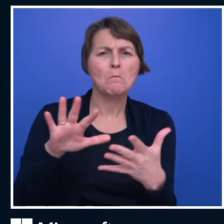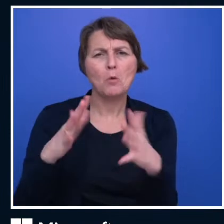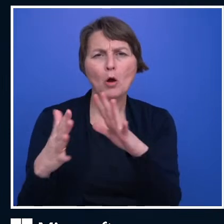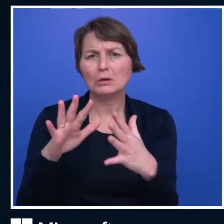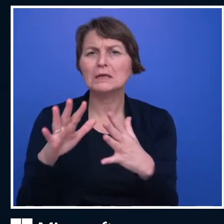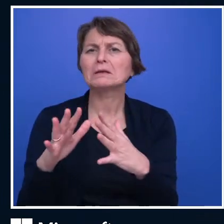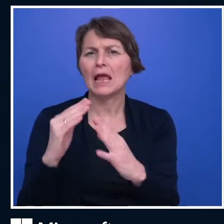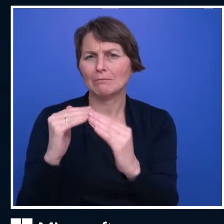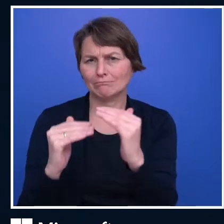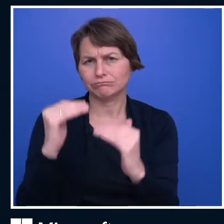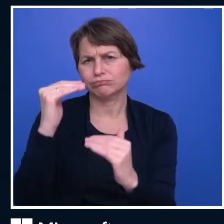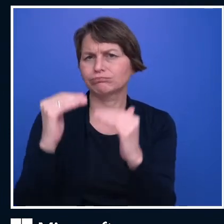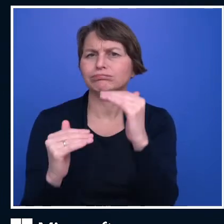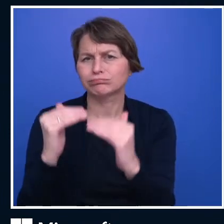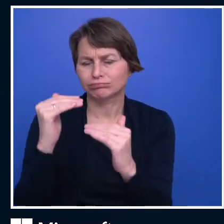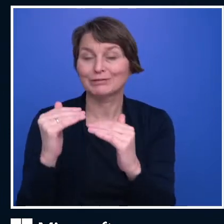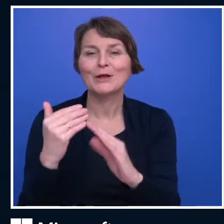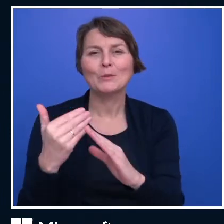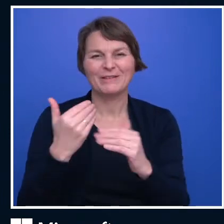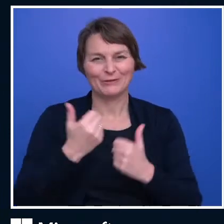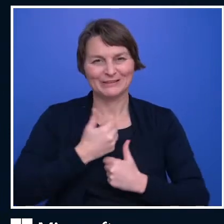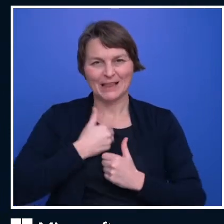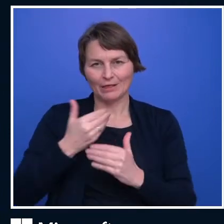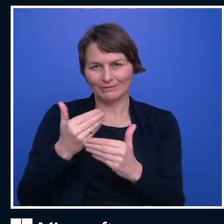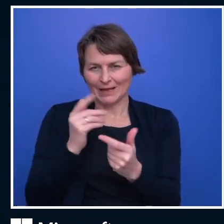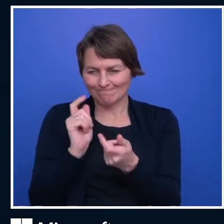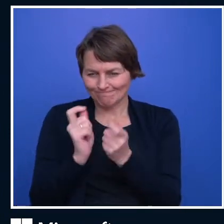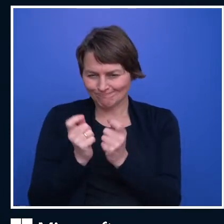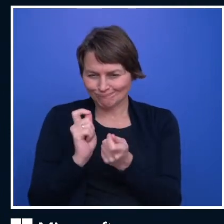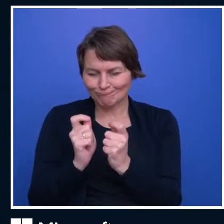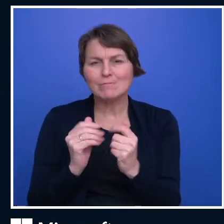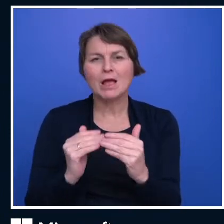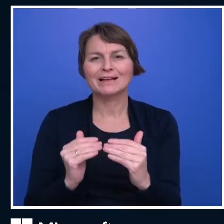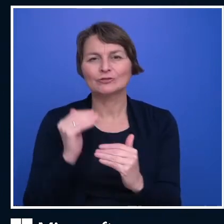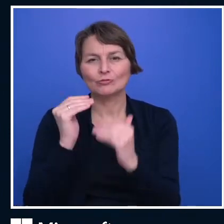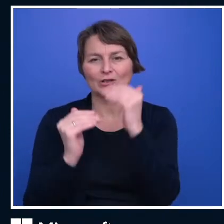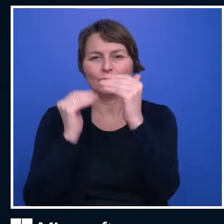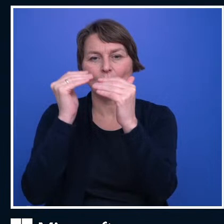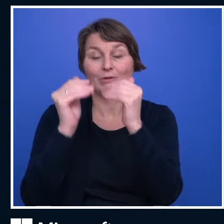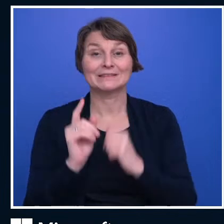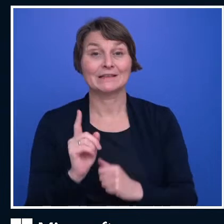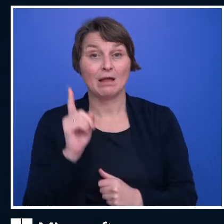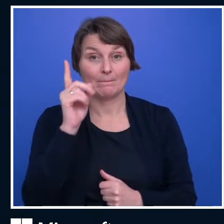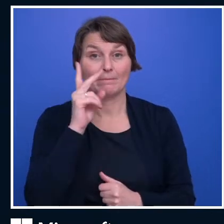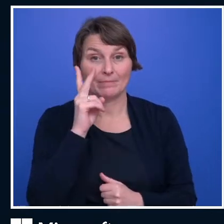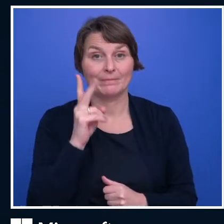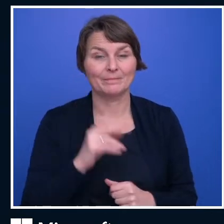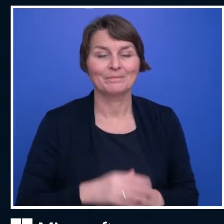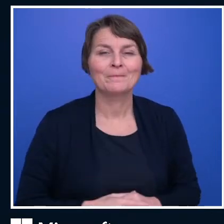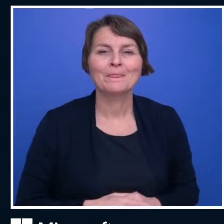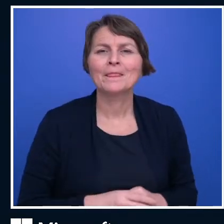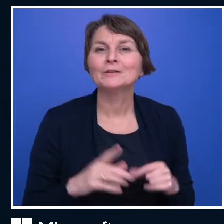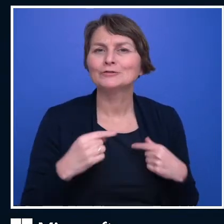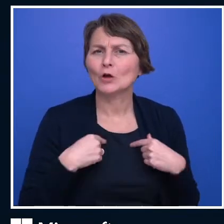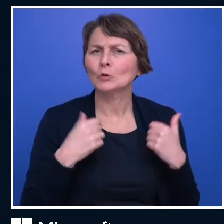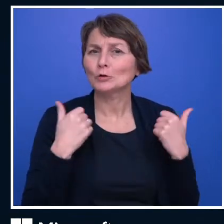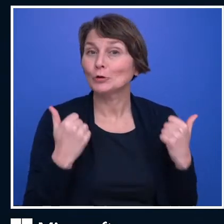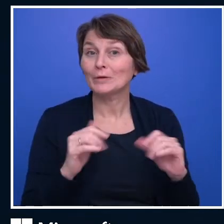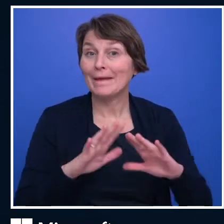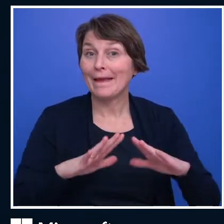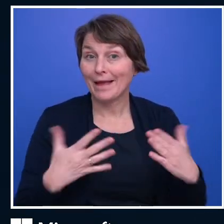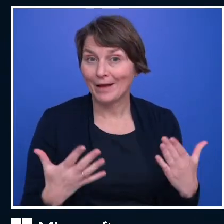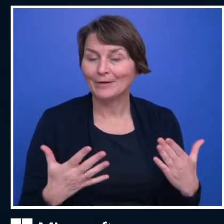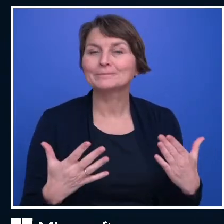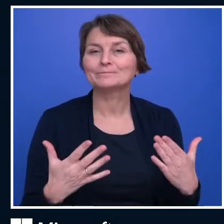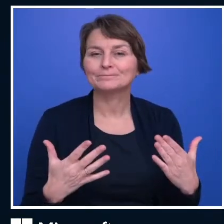can change and adjust the probability threshold up here. And so I have found that a good rule of thumb is to have a